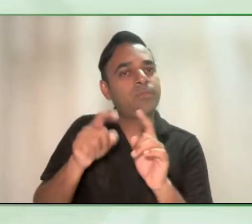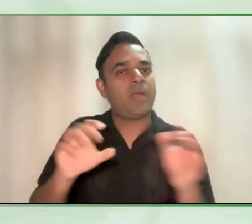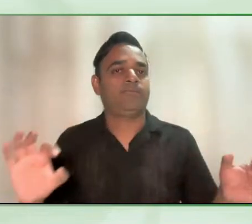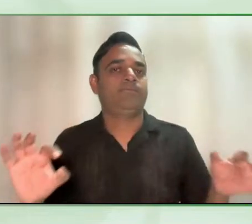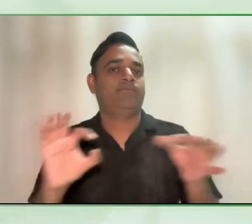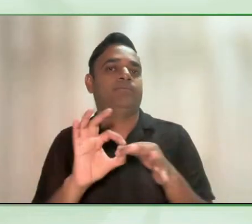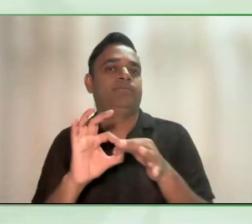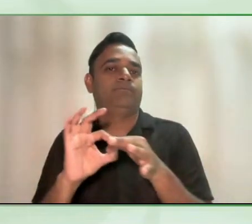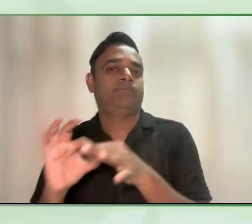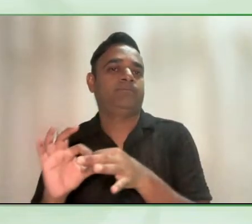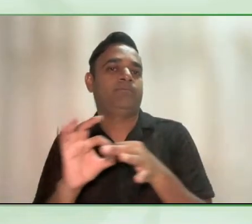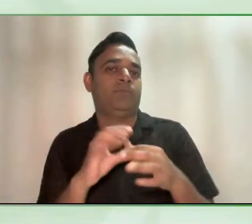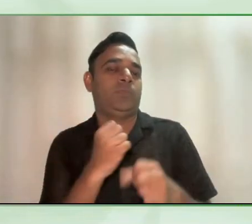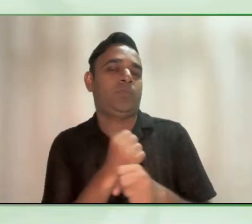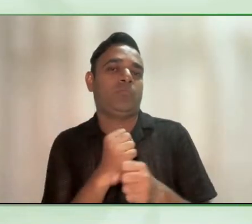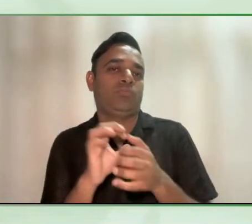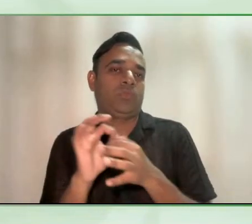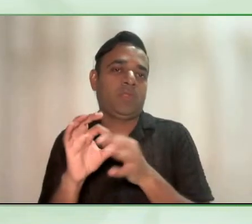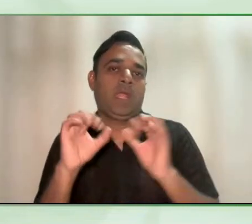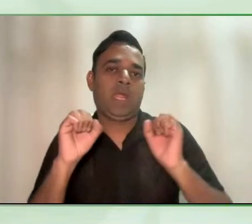sectors can really support